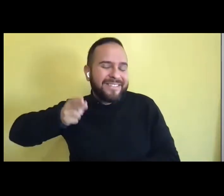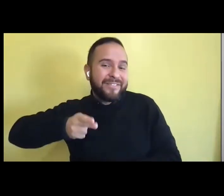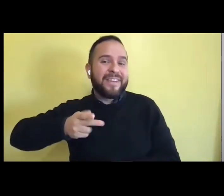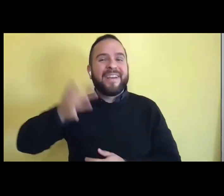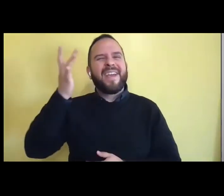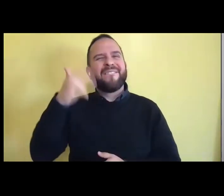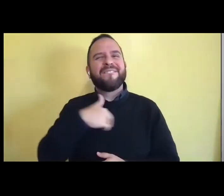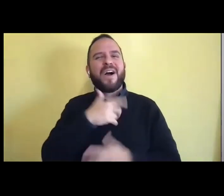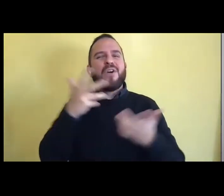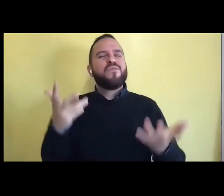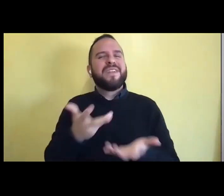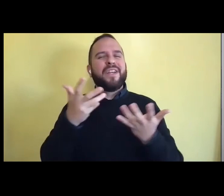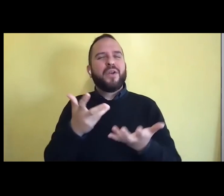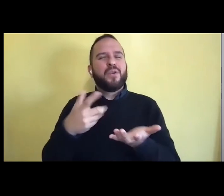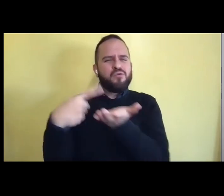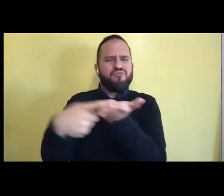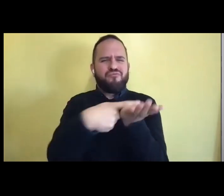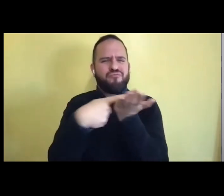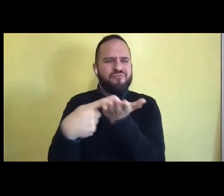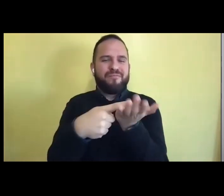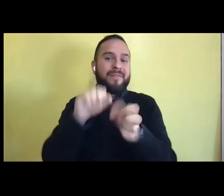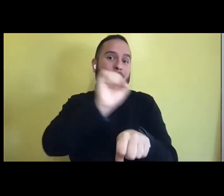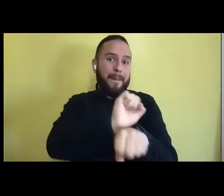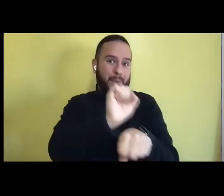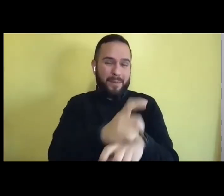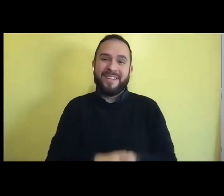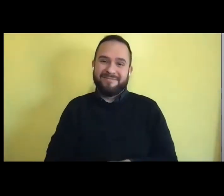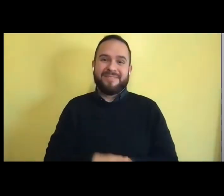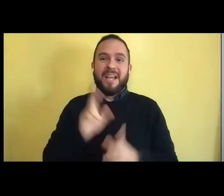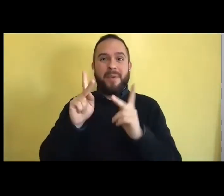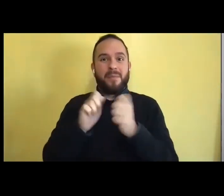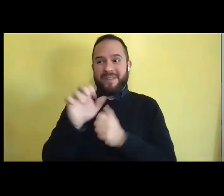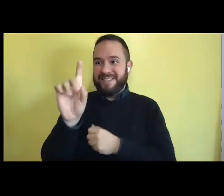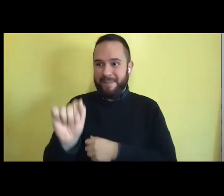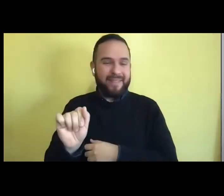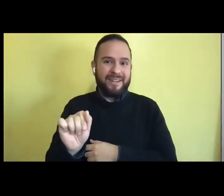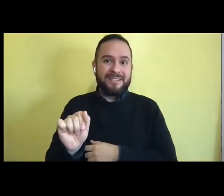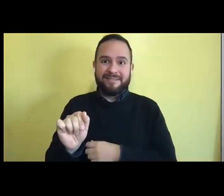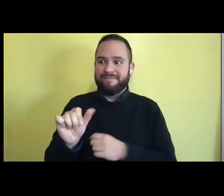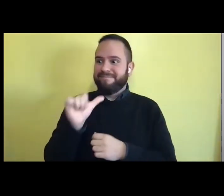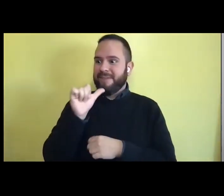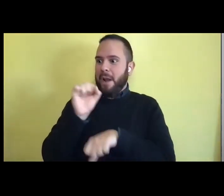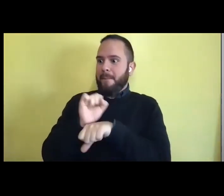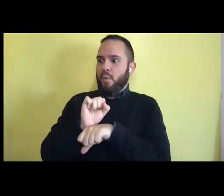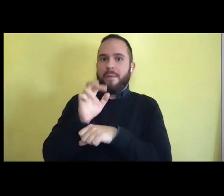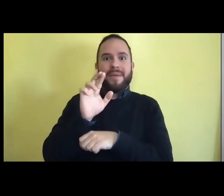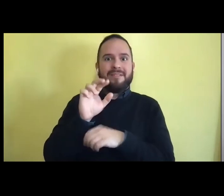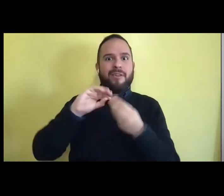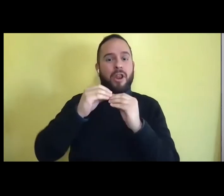about employment. I mean, the unemployment rate for people with disabilities has been the same for 30